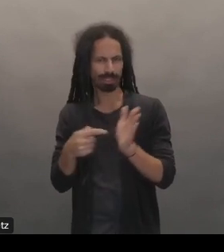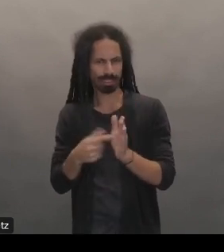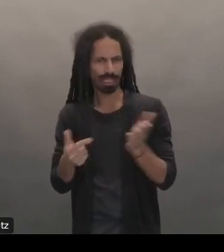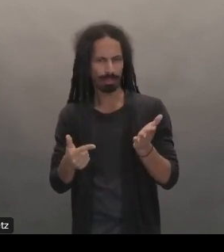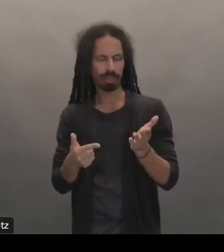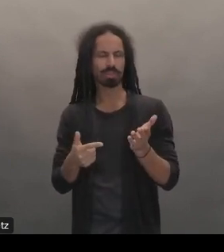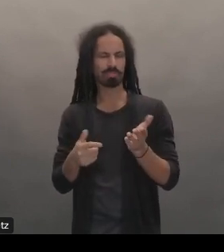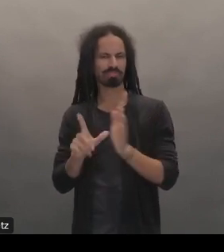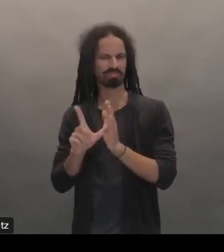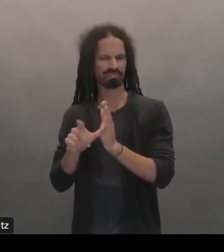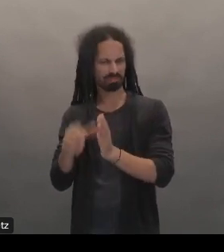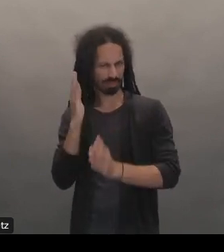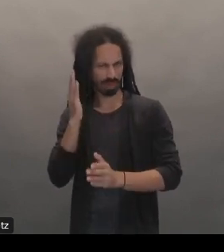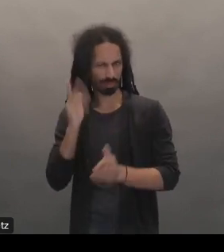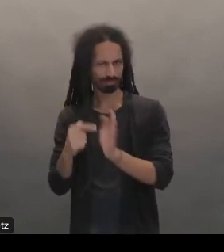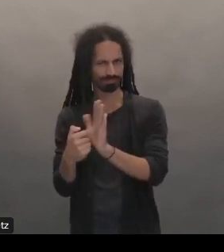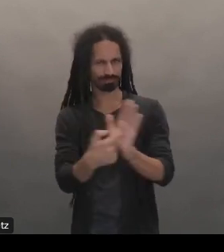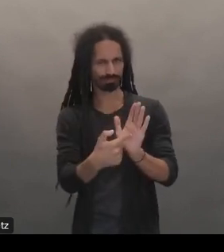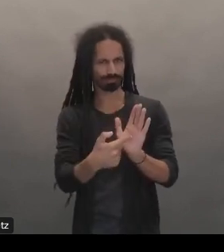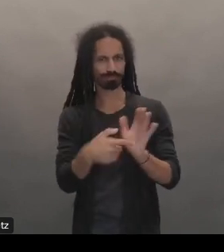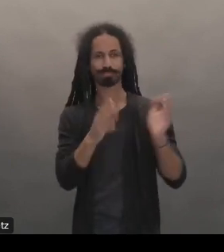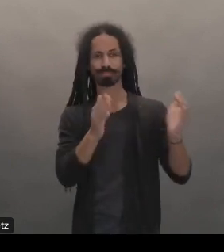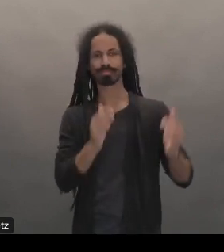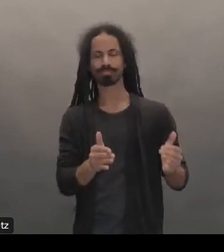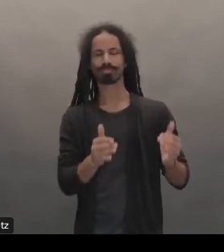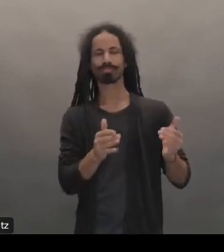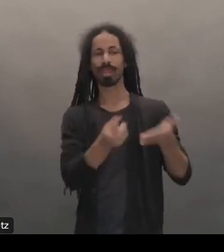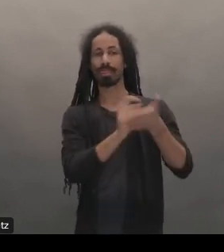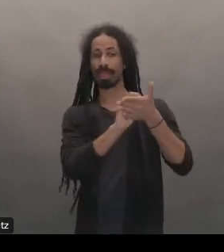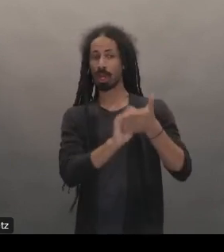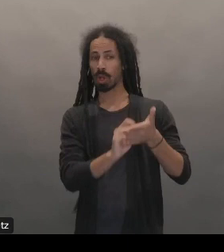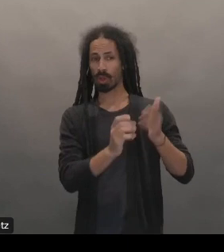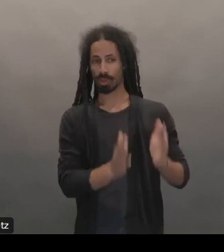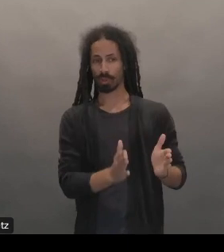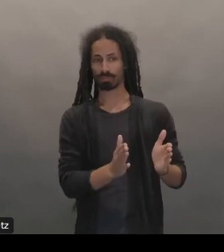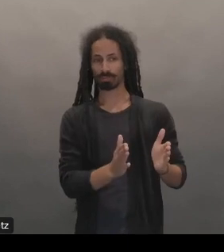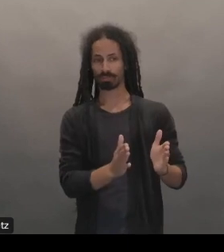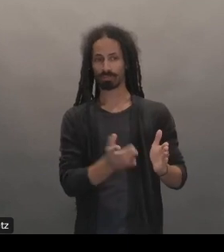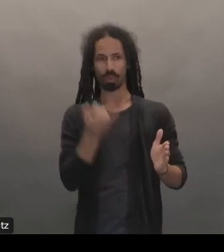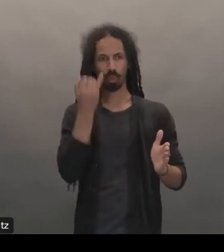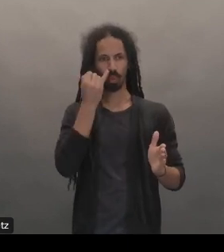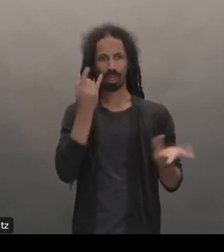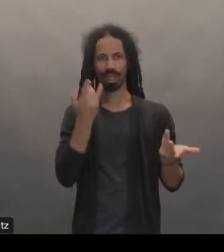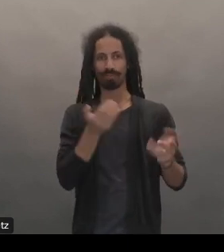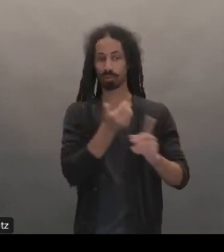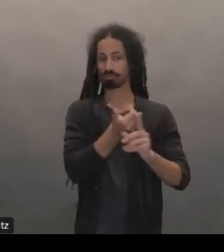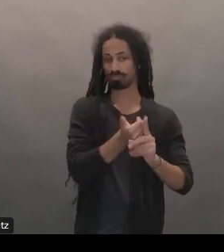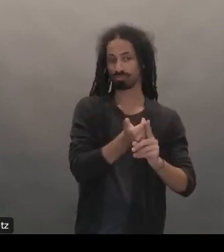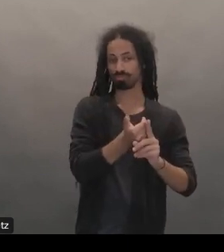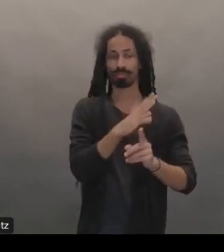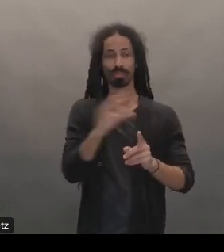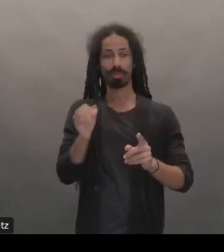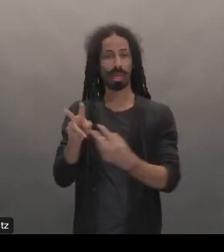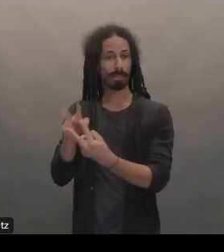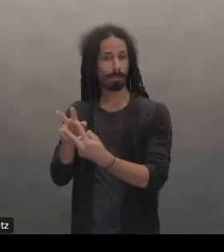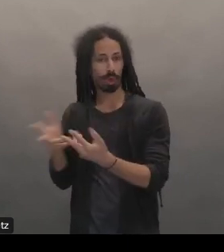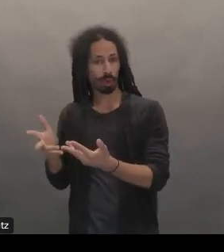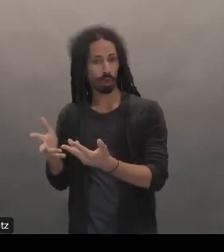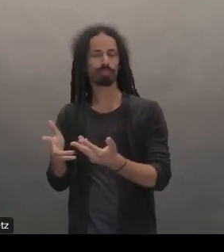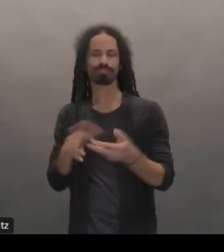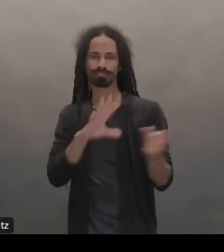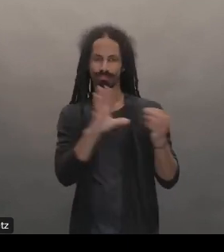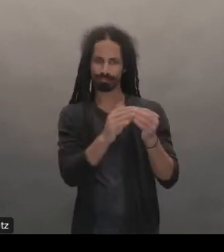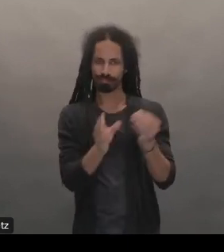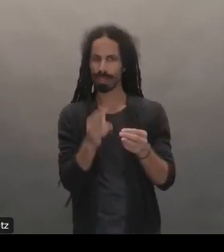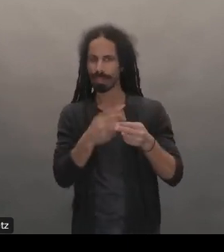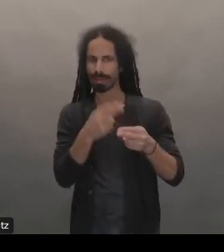moment. Then the author or authors. So if you worked with your partner, you write your names. This is affiliation,